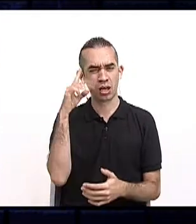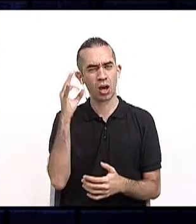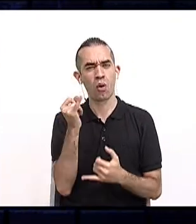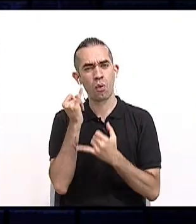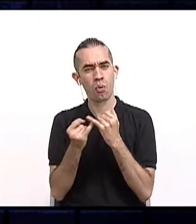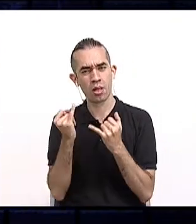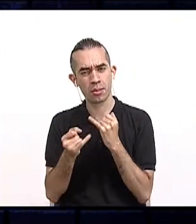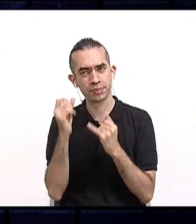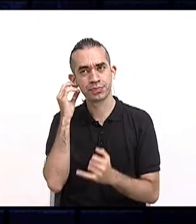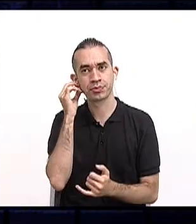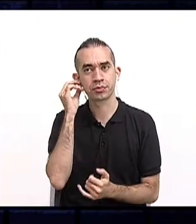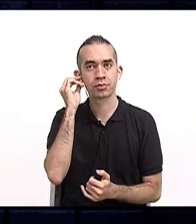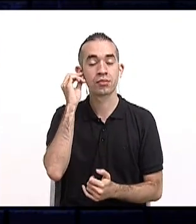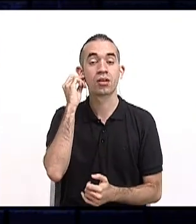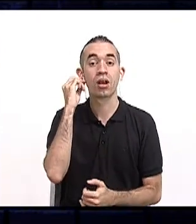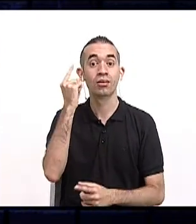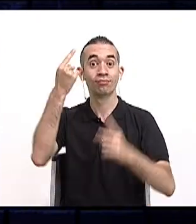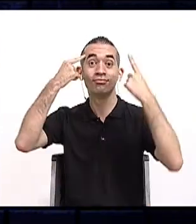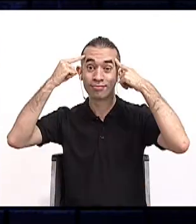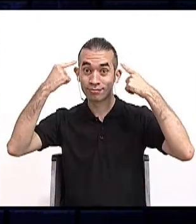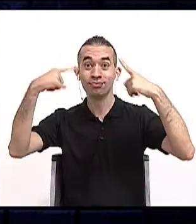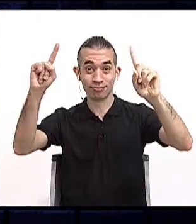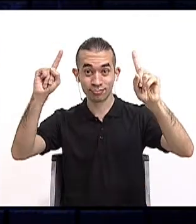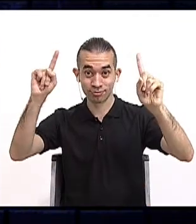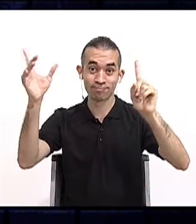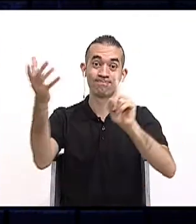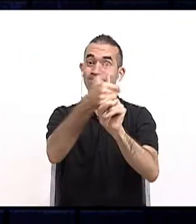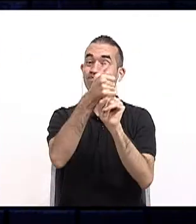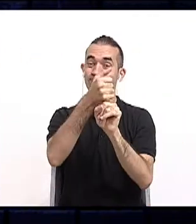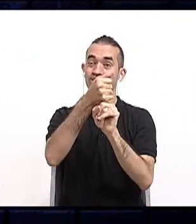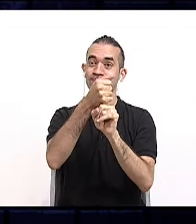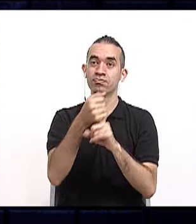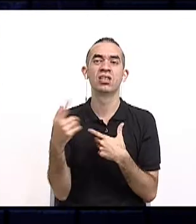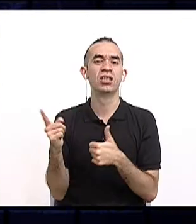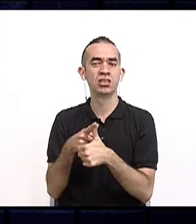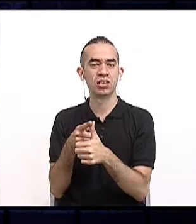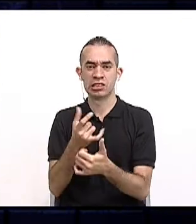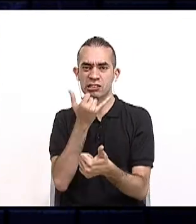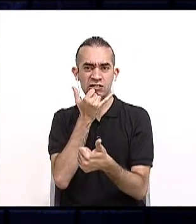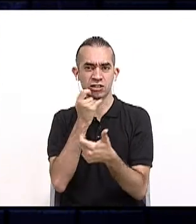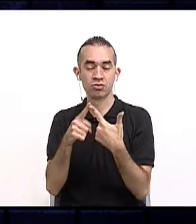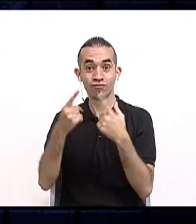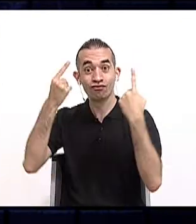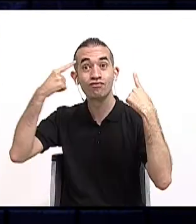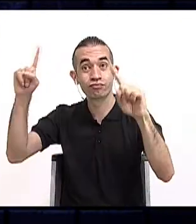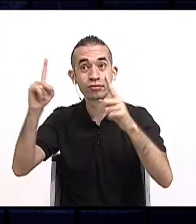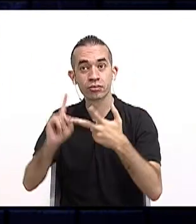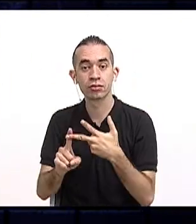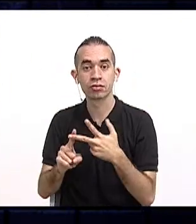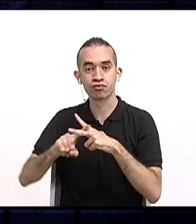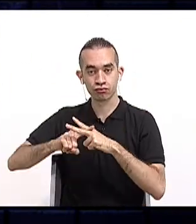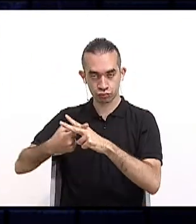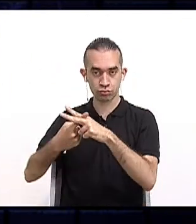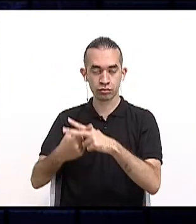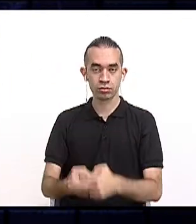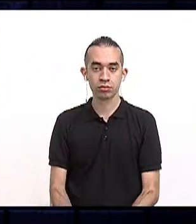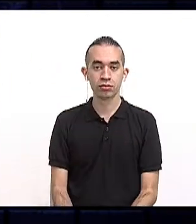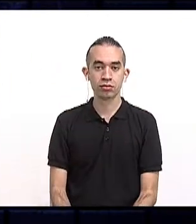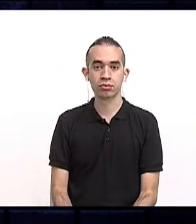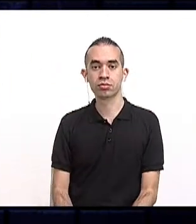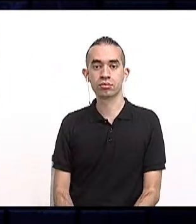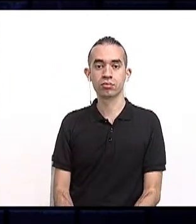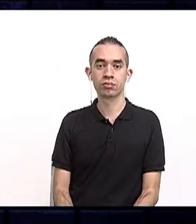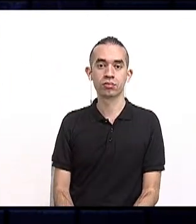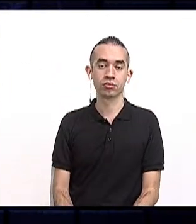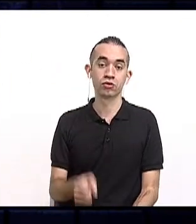see. Accomplish. Accomplish, is it fail, achieve, or begin? If you